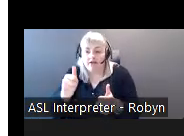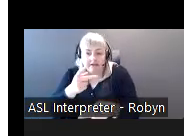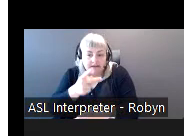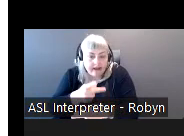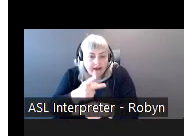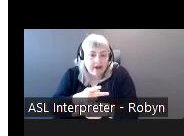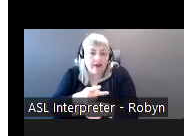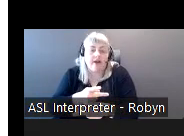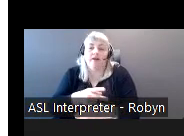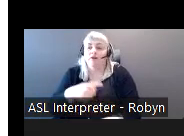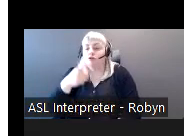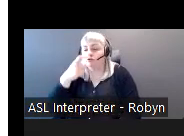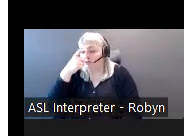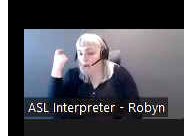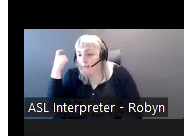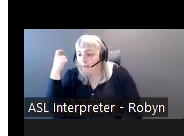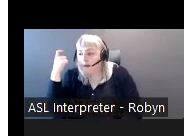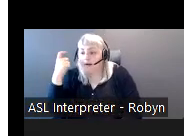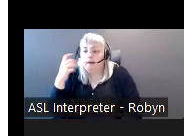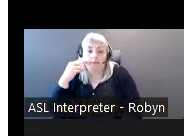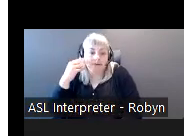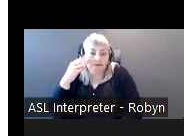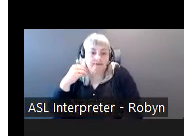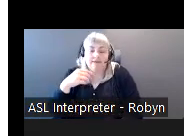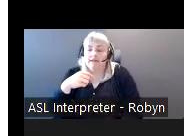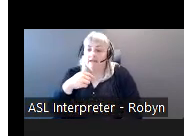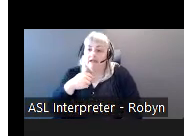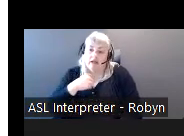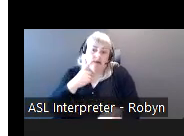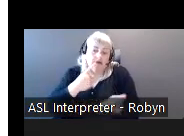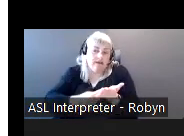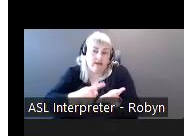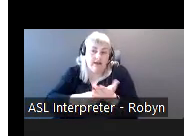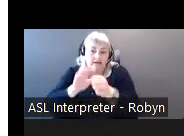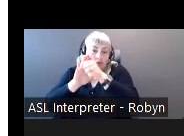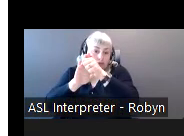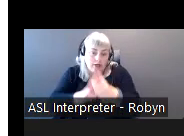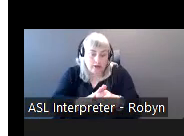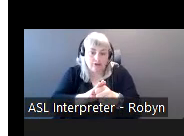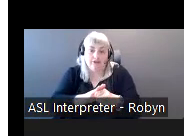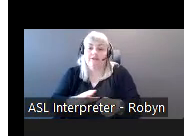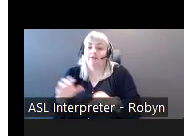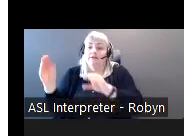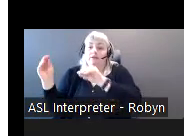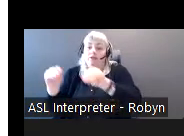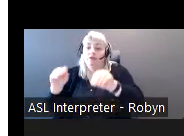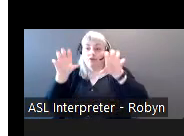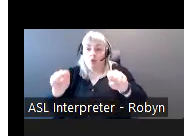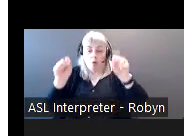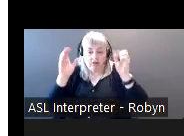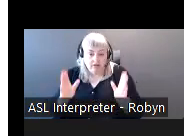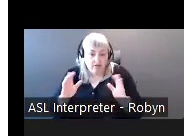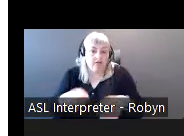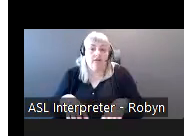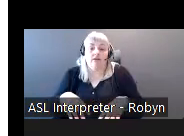self-care, vicarious trauma. I'm going to be talking about oppression, colonialism. It's completely